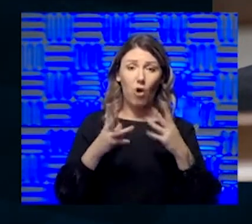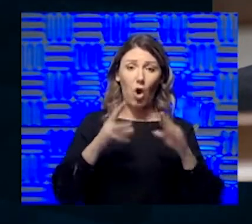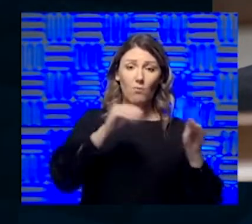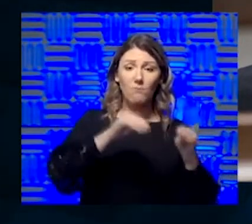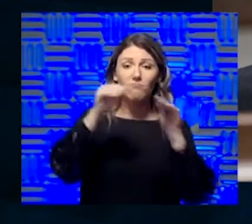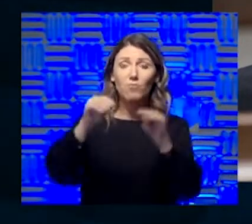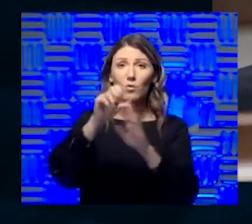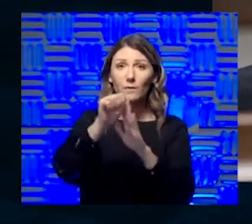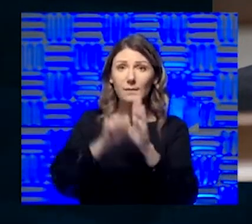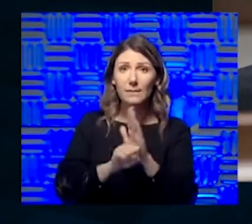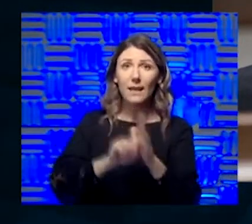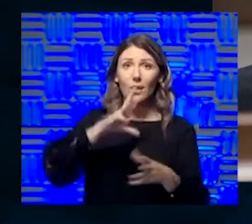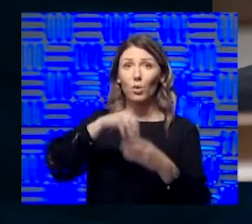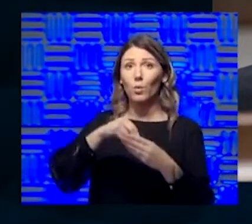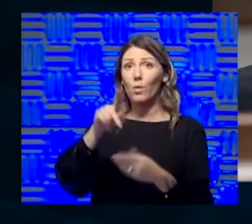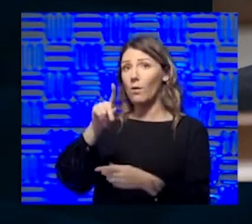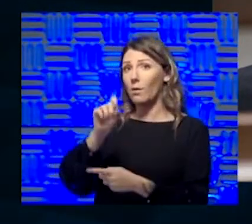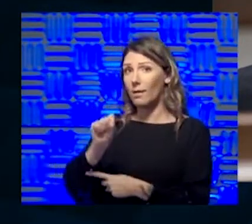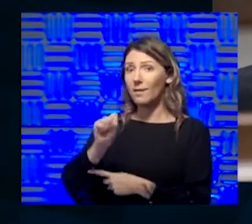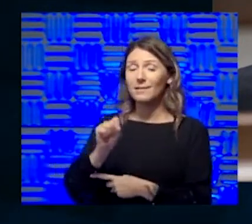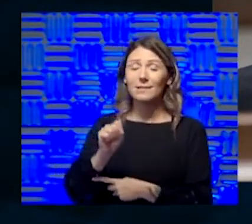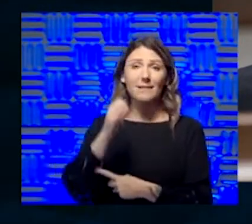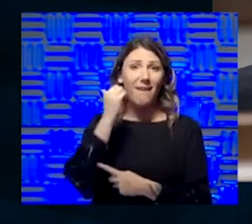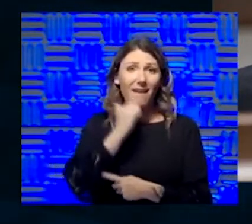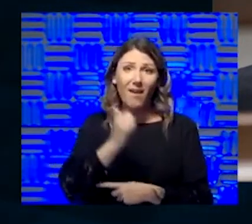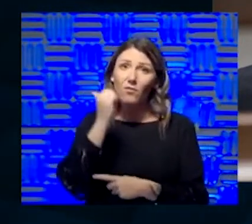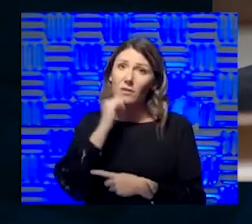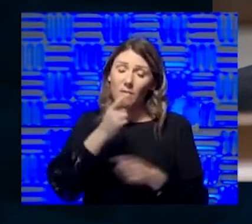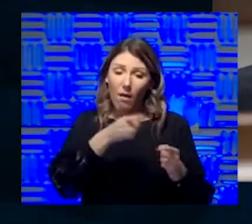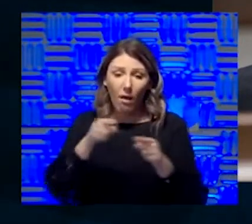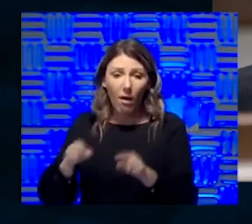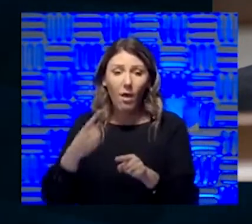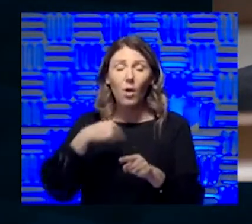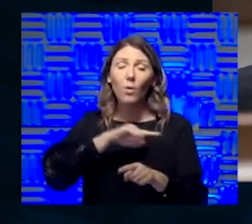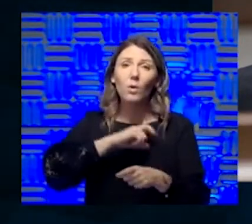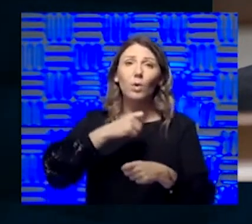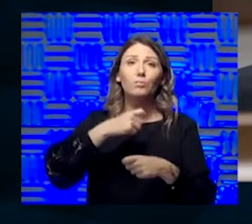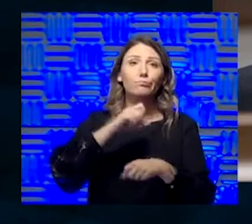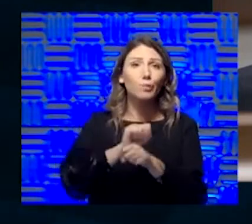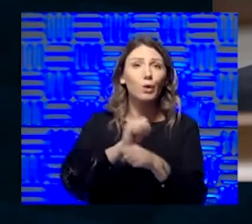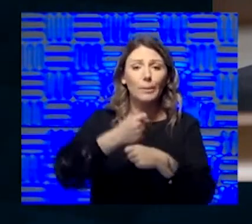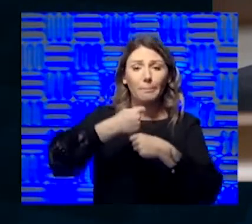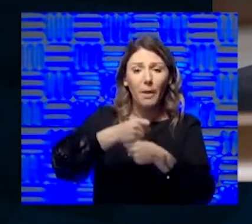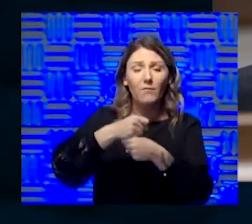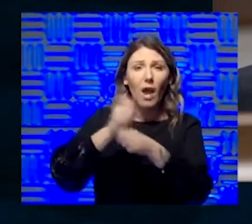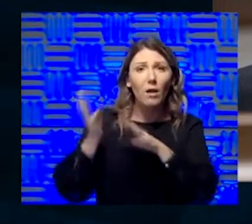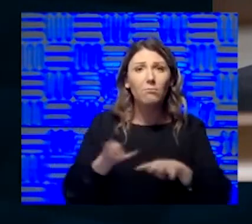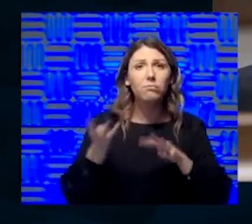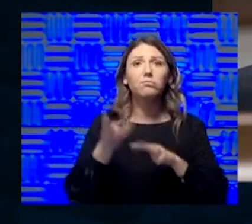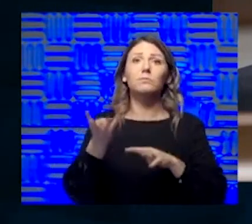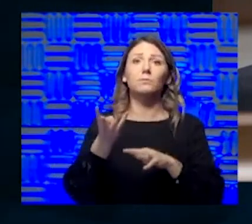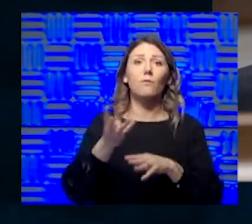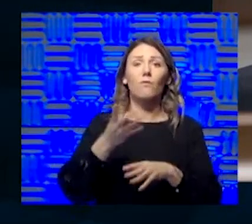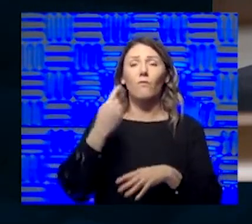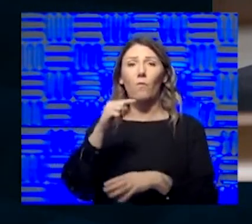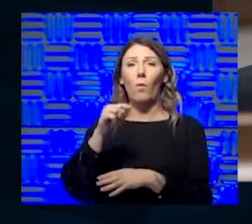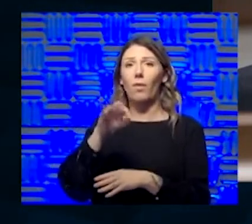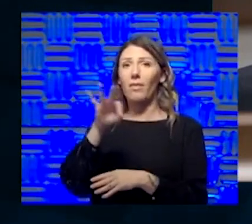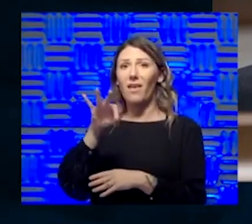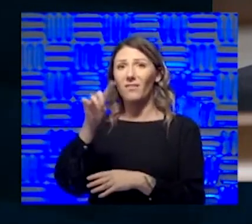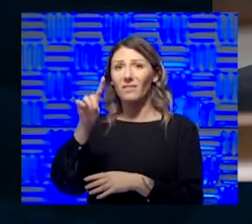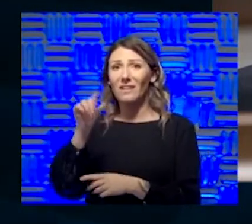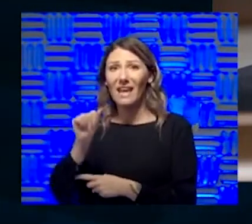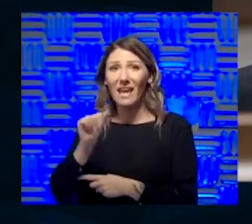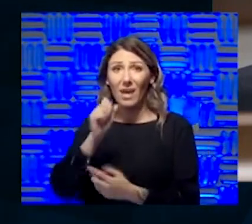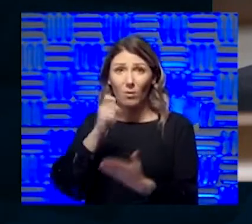states, including Kansas. And every day that goes by, we're working with manufacturers and others to get them the FDA approval to put gowns